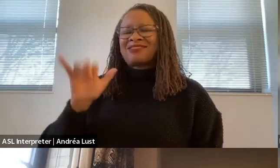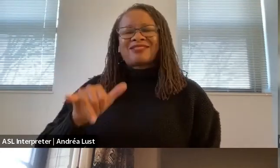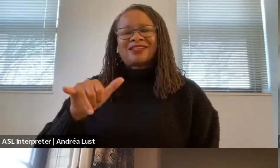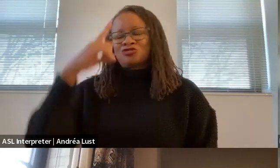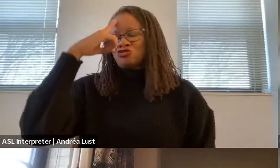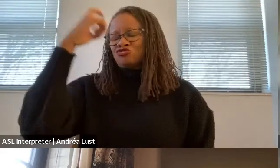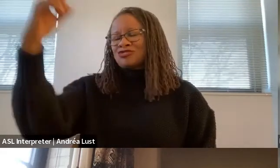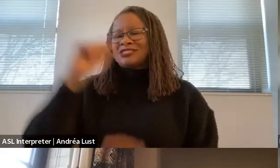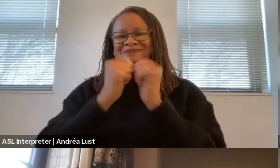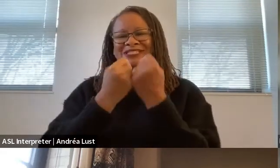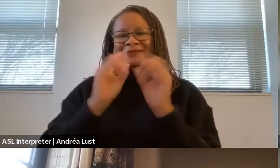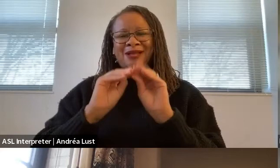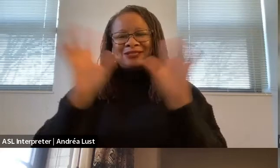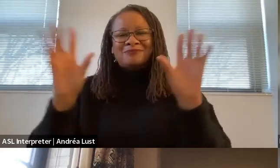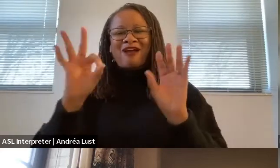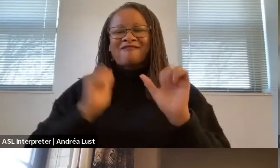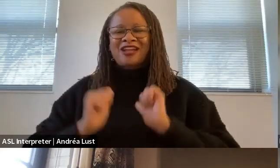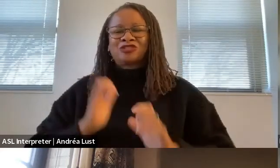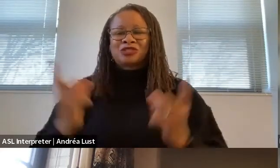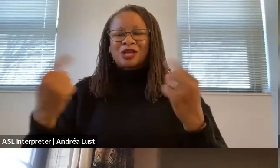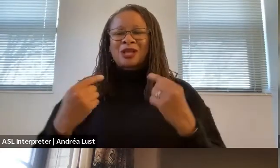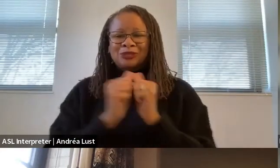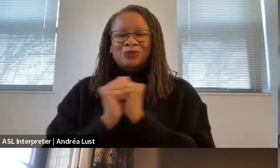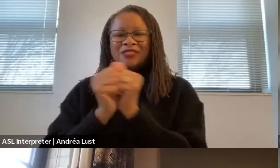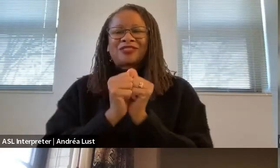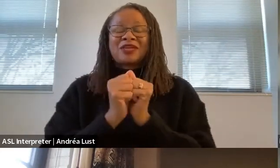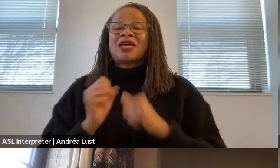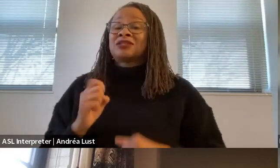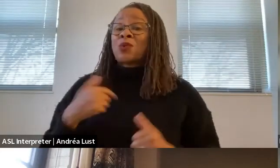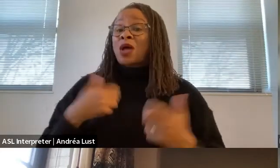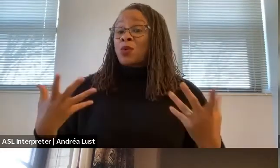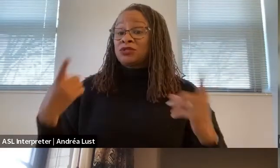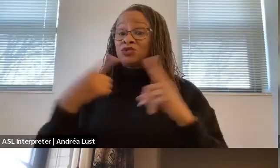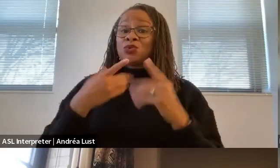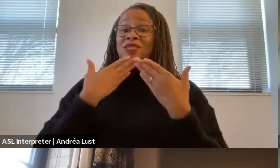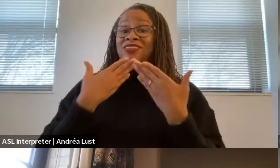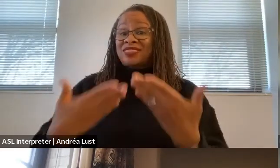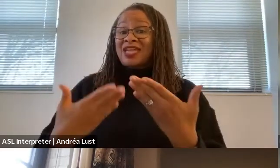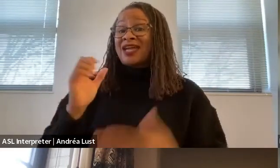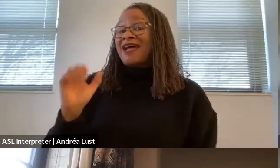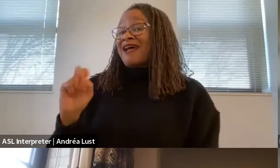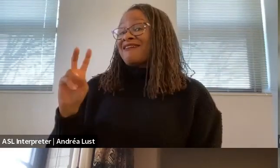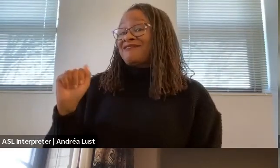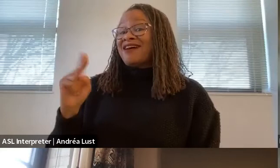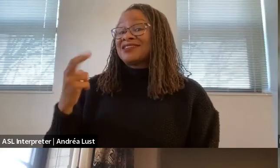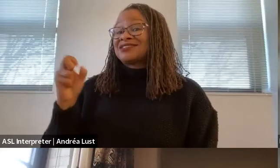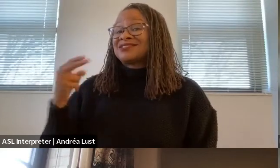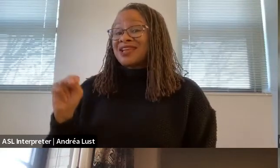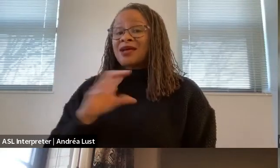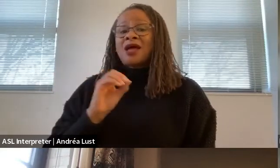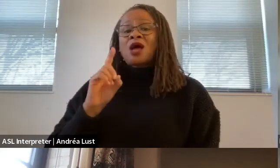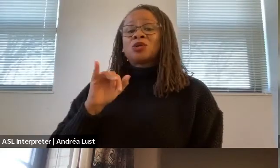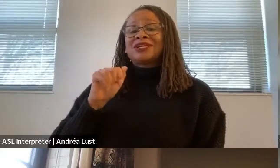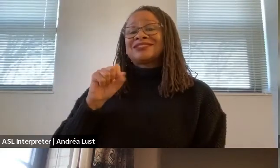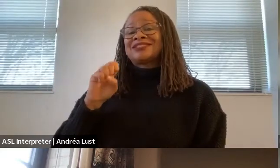team of actors, you know, coming together. So I want to thank Eva Husson. I want to thank Odessa